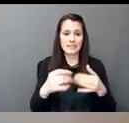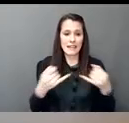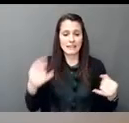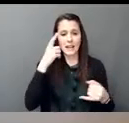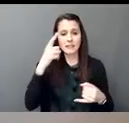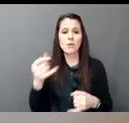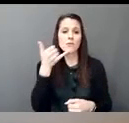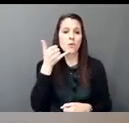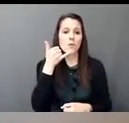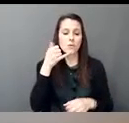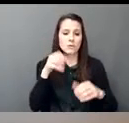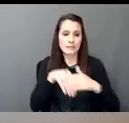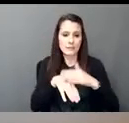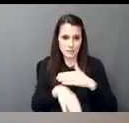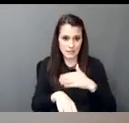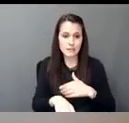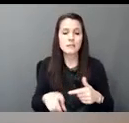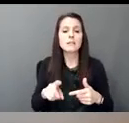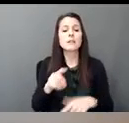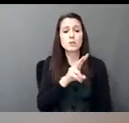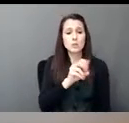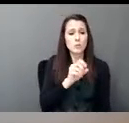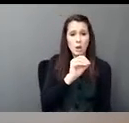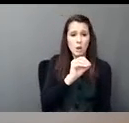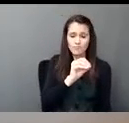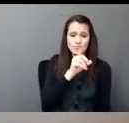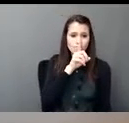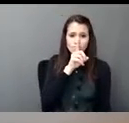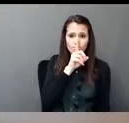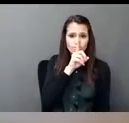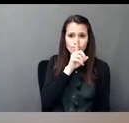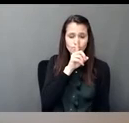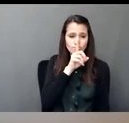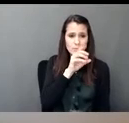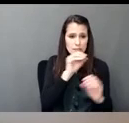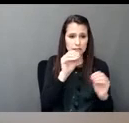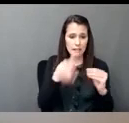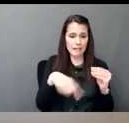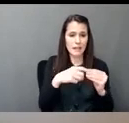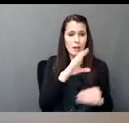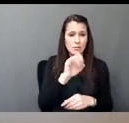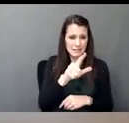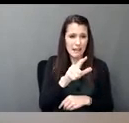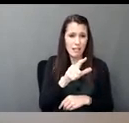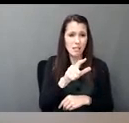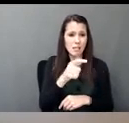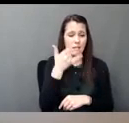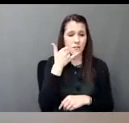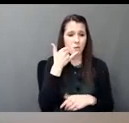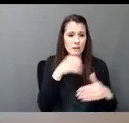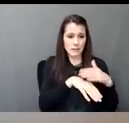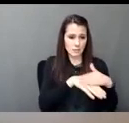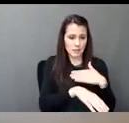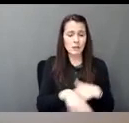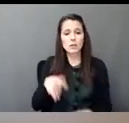accessibility. 2.0 does not have anything in there in regards to mobile necessarily.